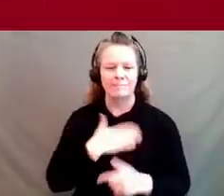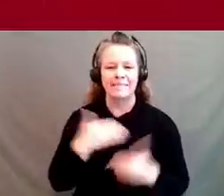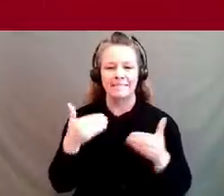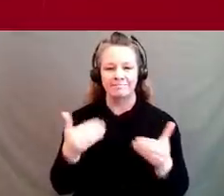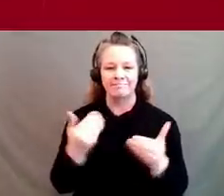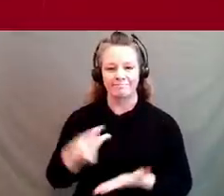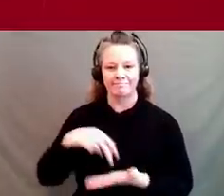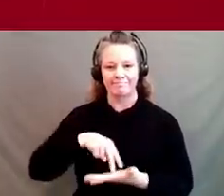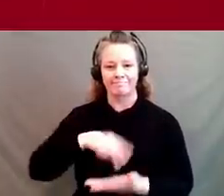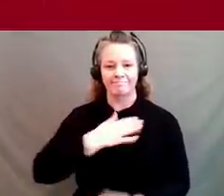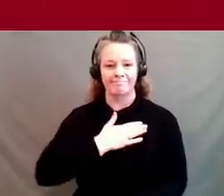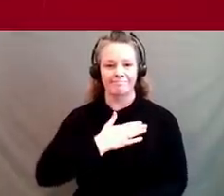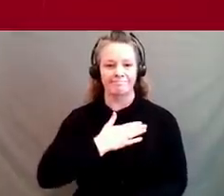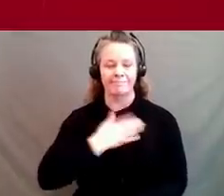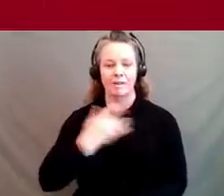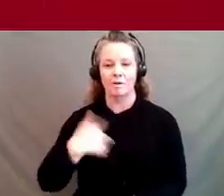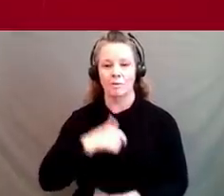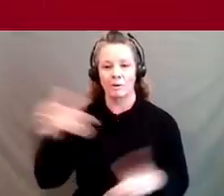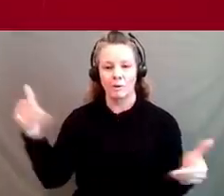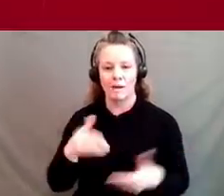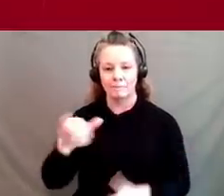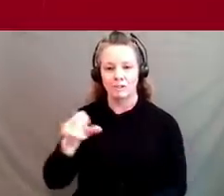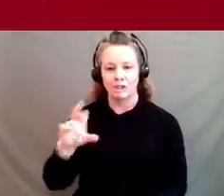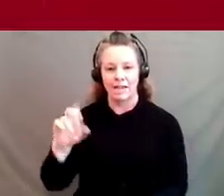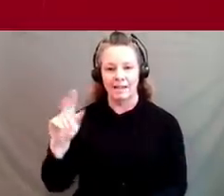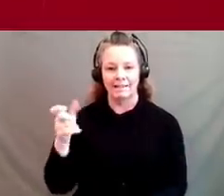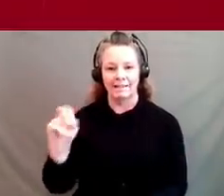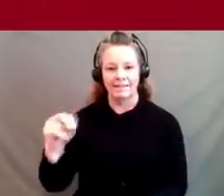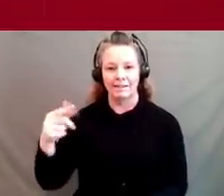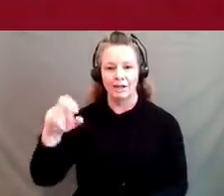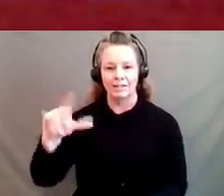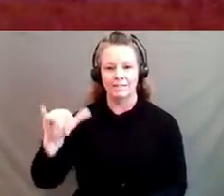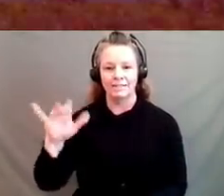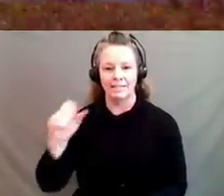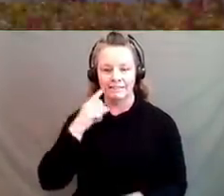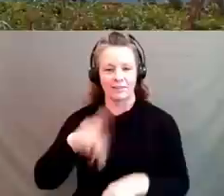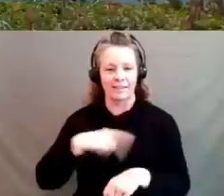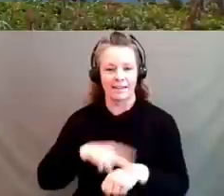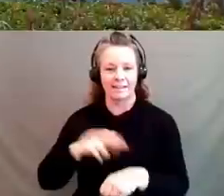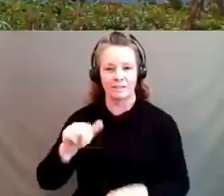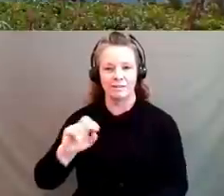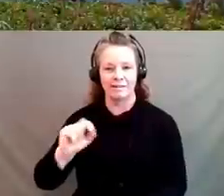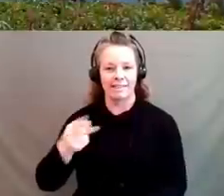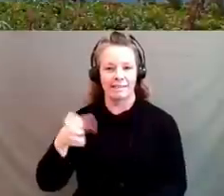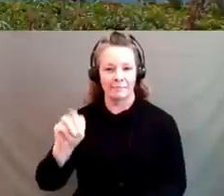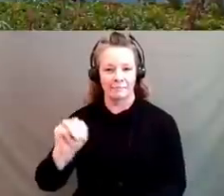welcome Jacqueline Garcia to perform our national anthem.